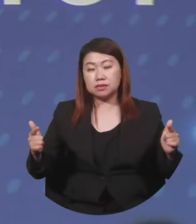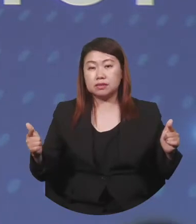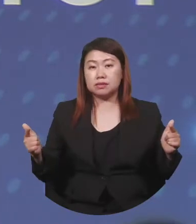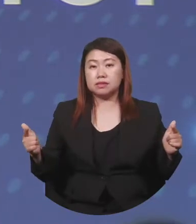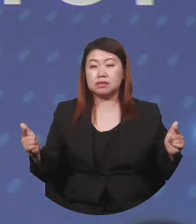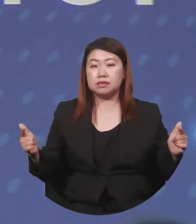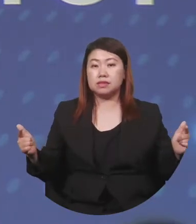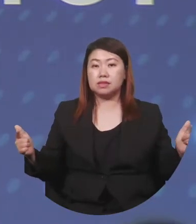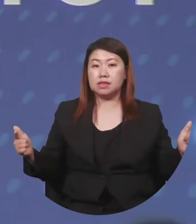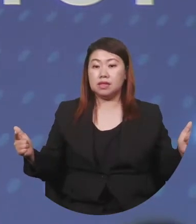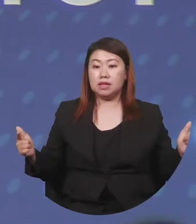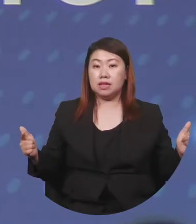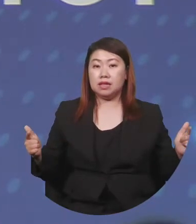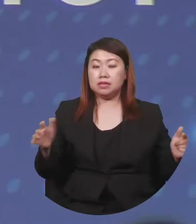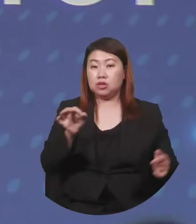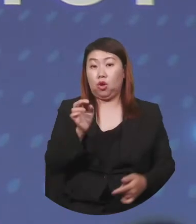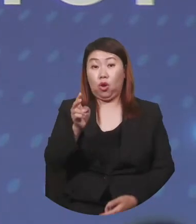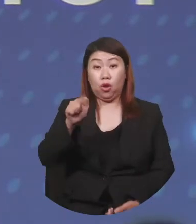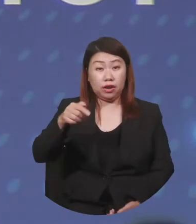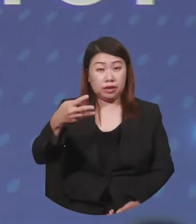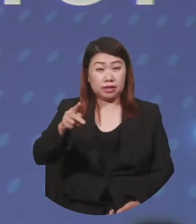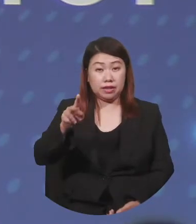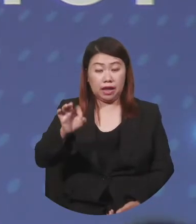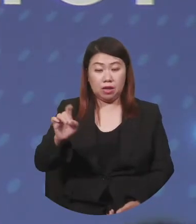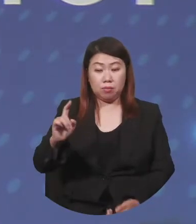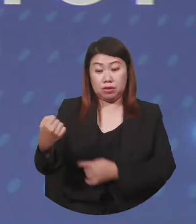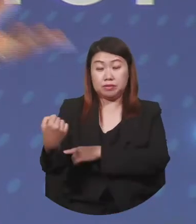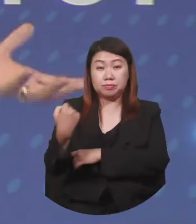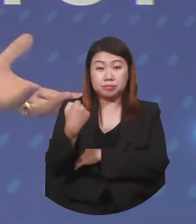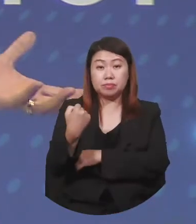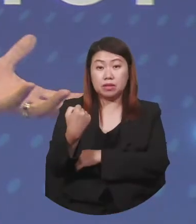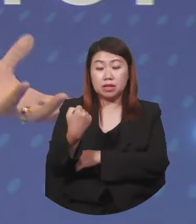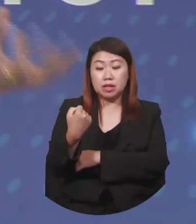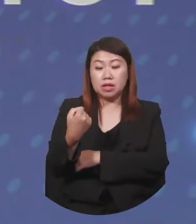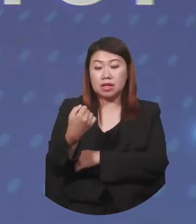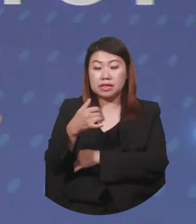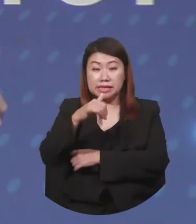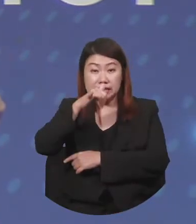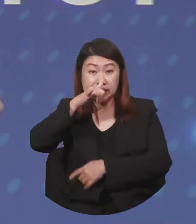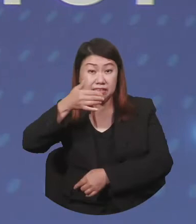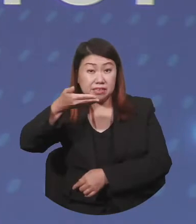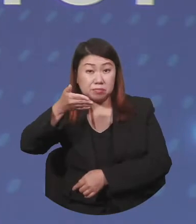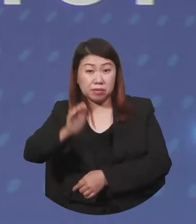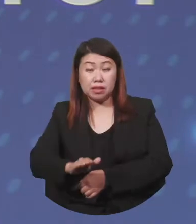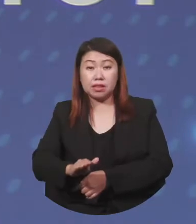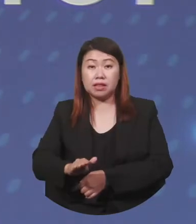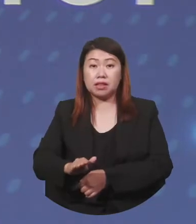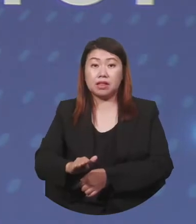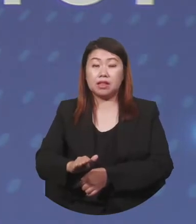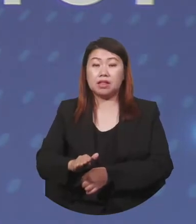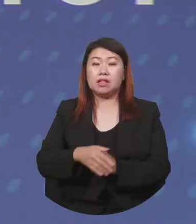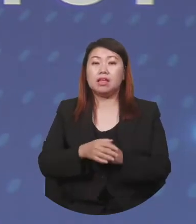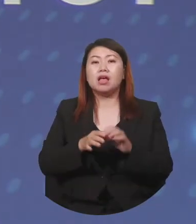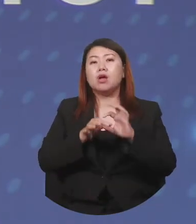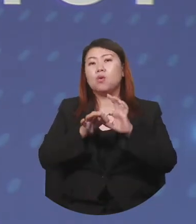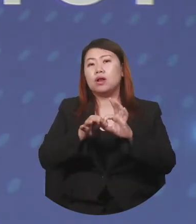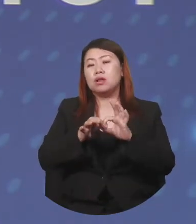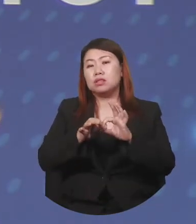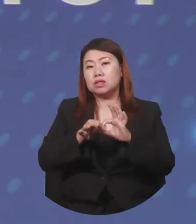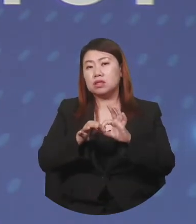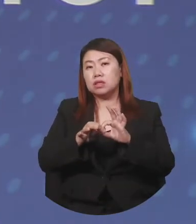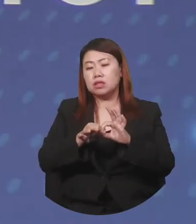it. So I think the barriers, the first step is to identify them and then admit